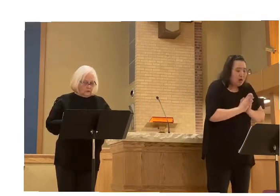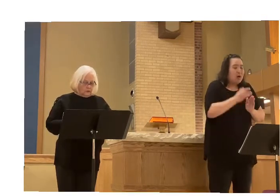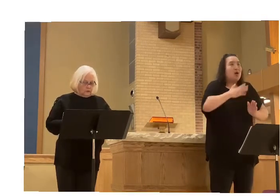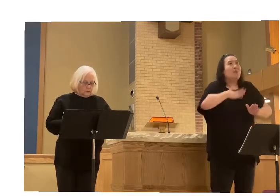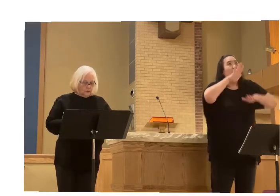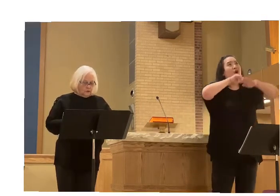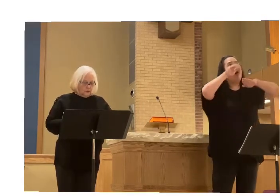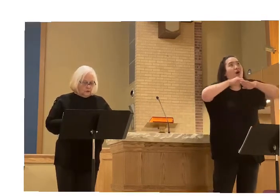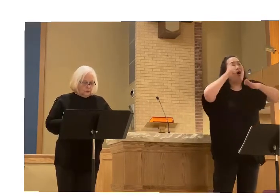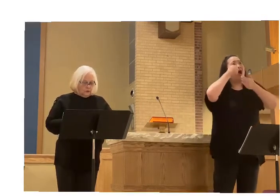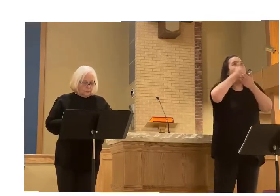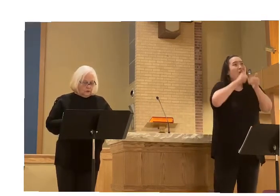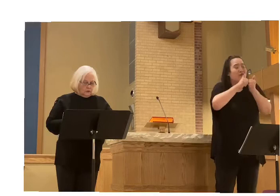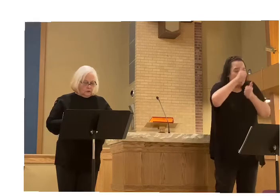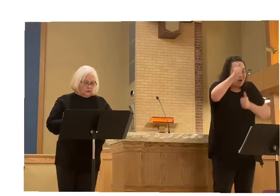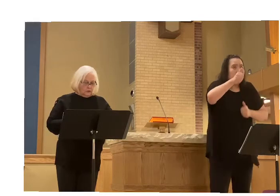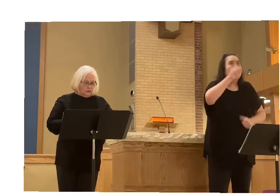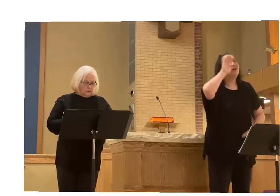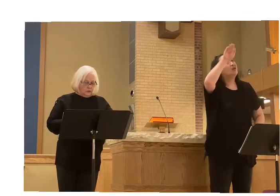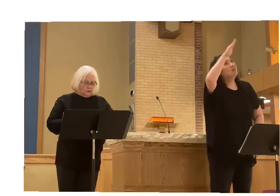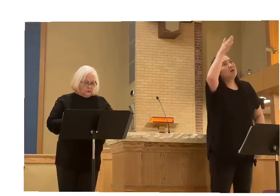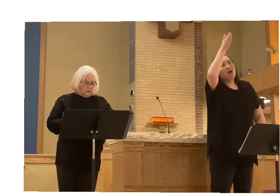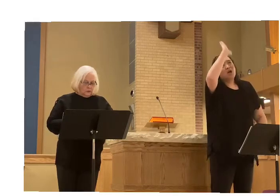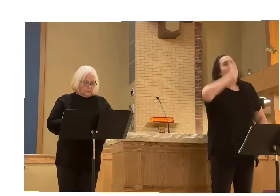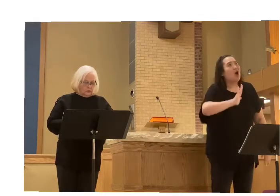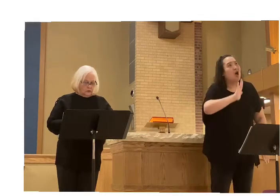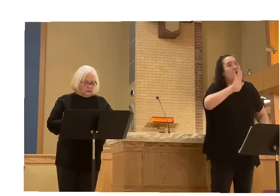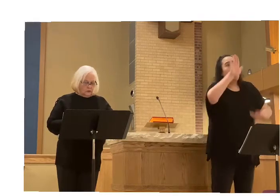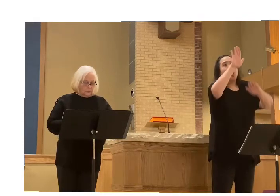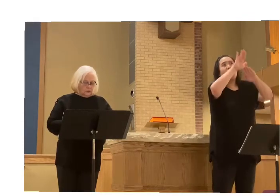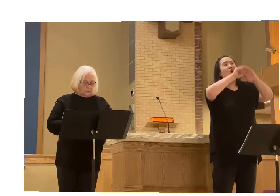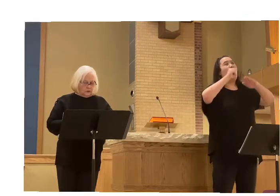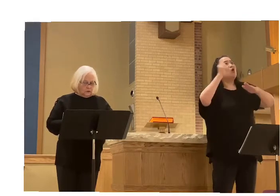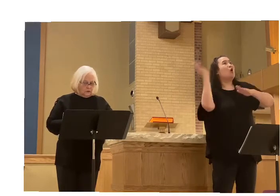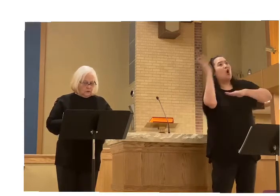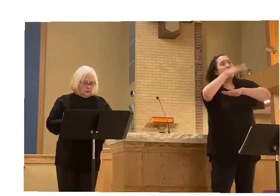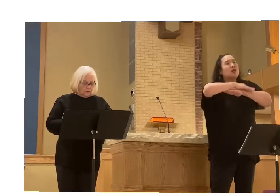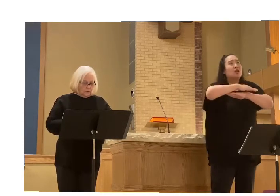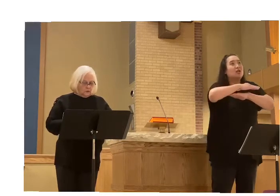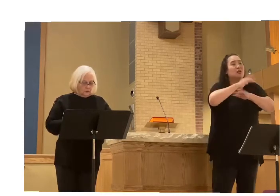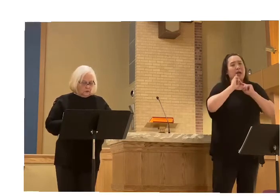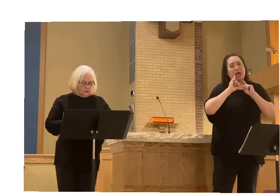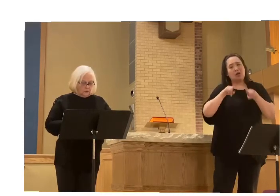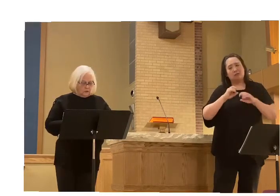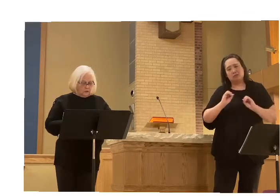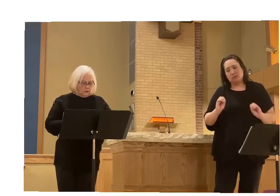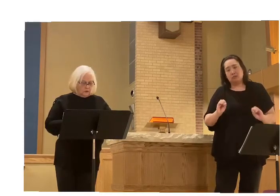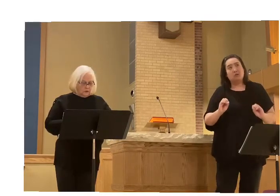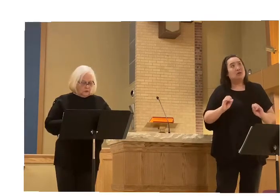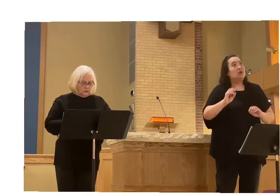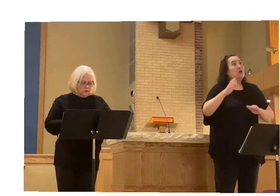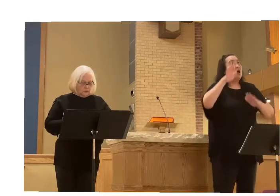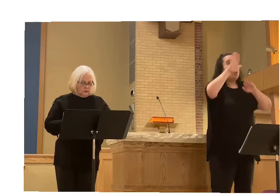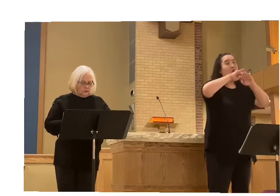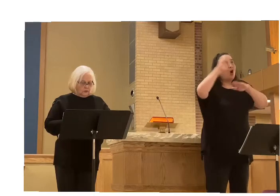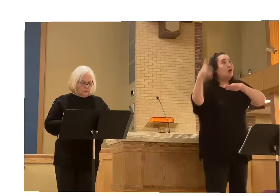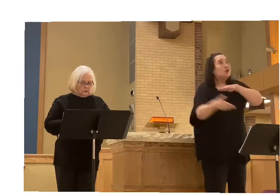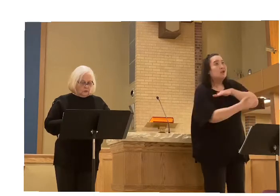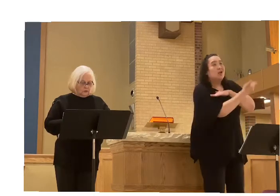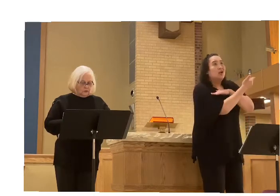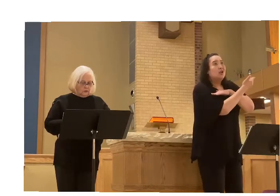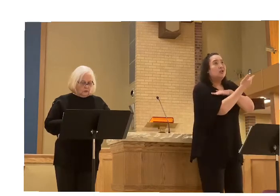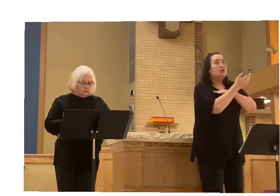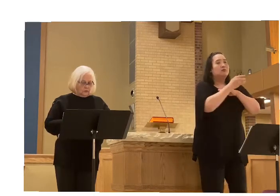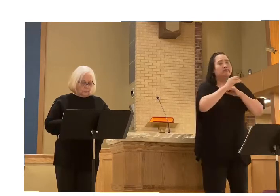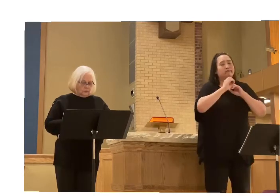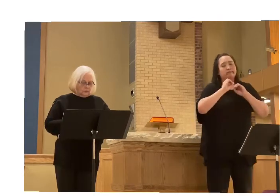cry? Oh my God, I cry out by day, and you answer not. I cry out by night, and there